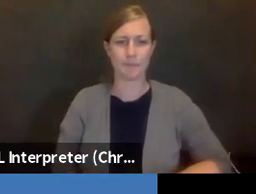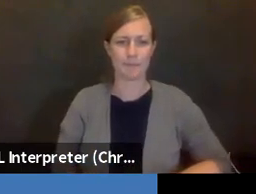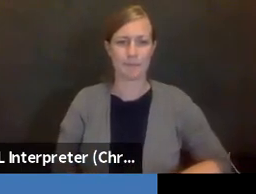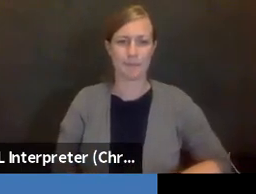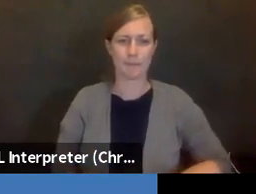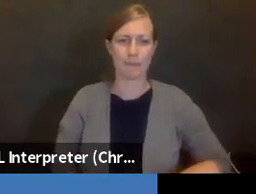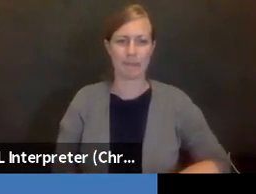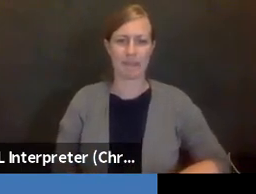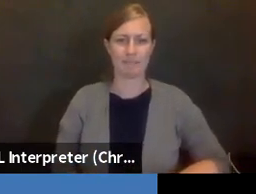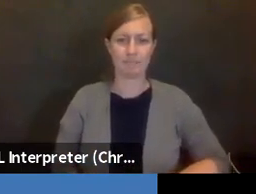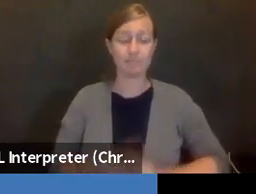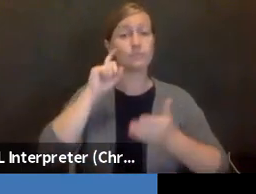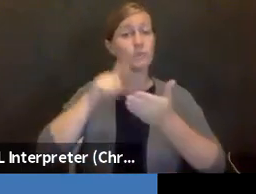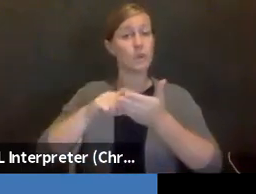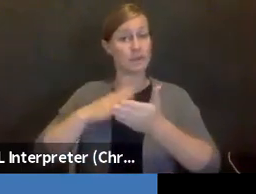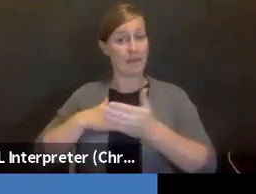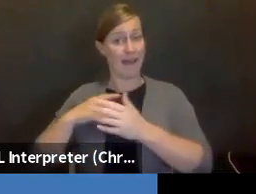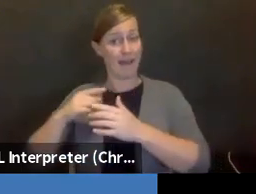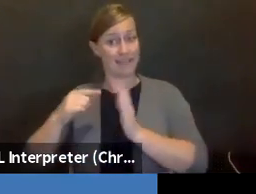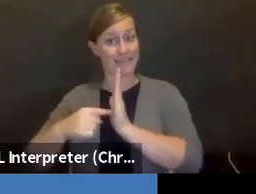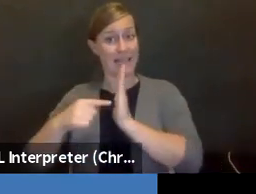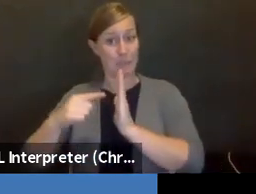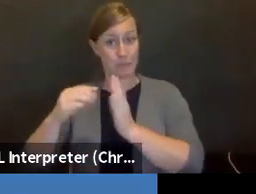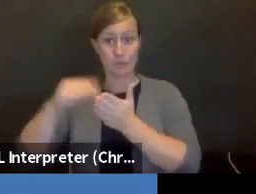You'll notice my sample student is getting a lot.